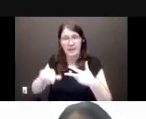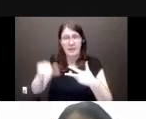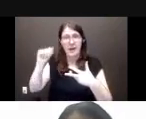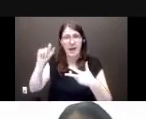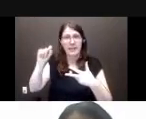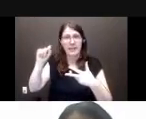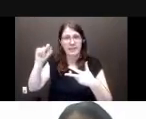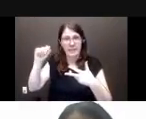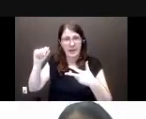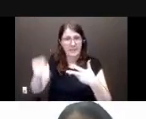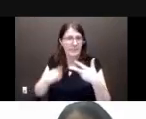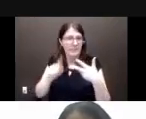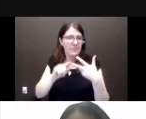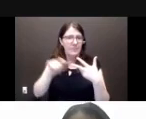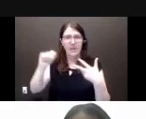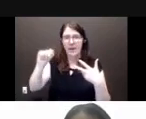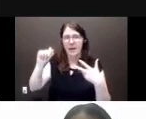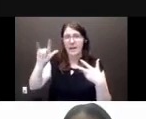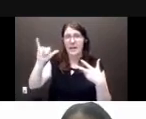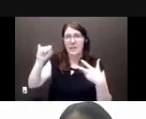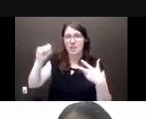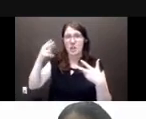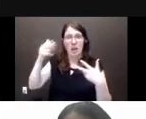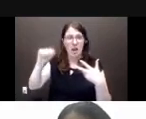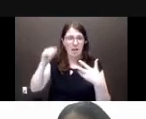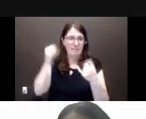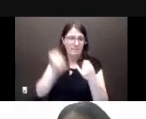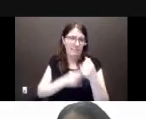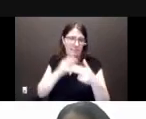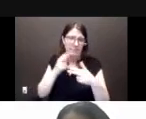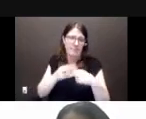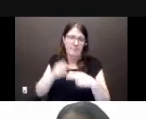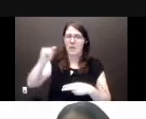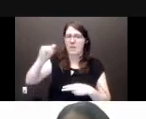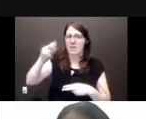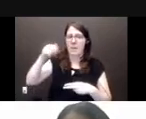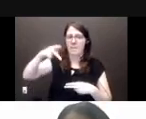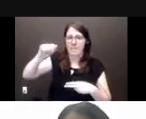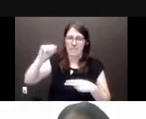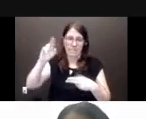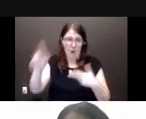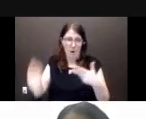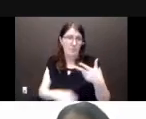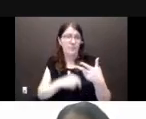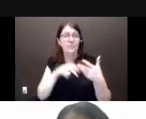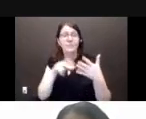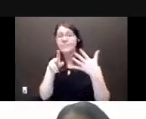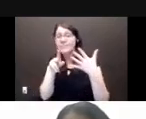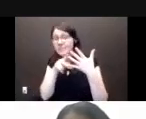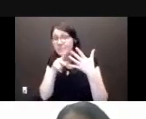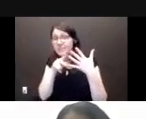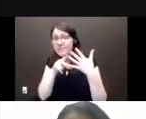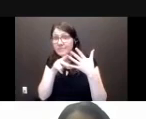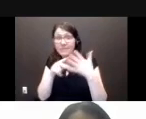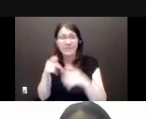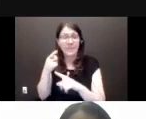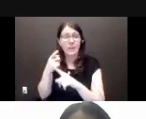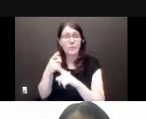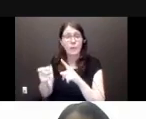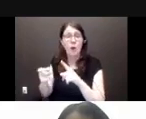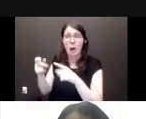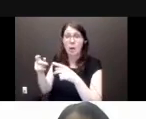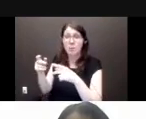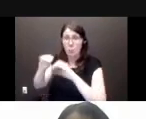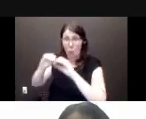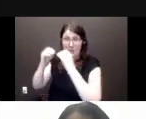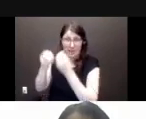And from the Prince Edward Learning Center, we have Hale Ferguson and Jennifer Hunter. And they're going to also be, they're going to